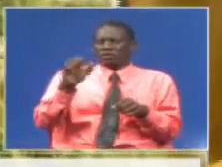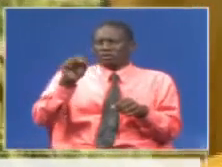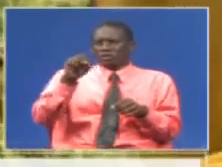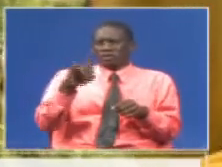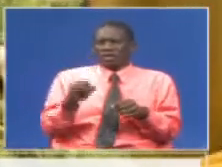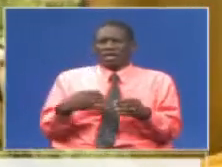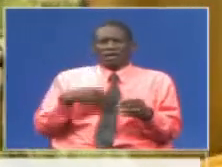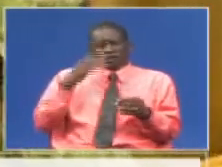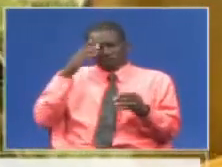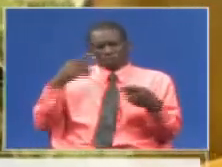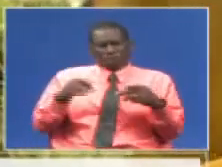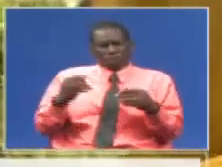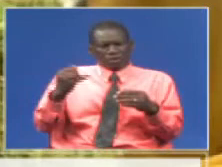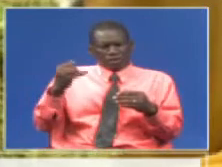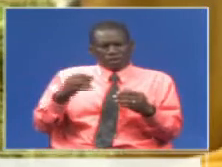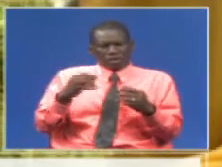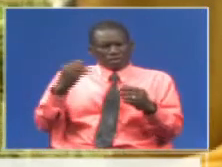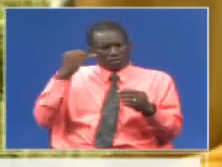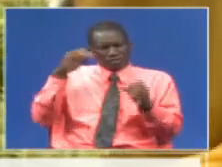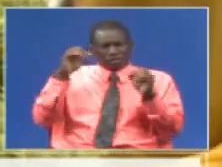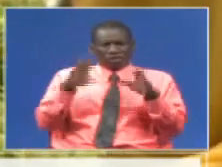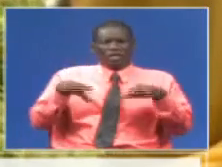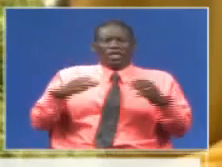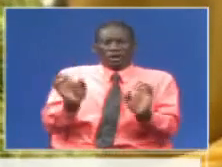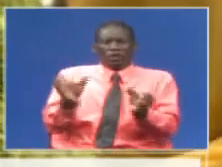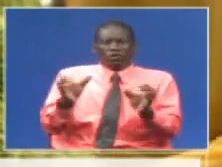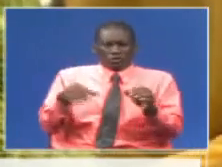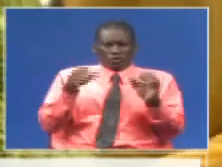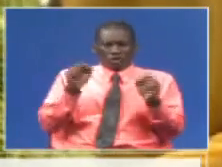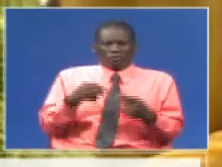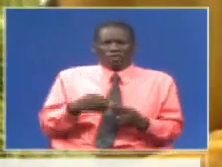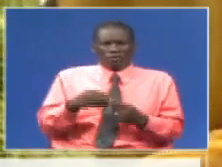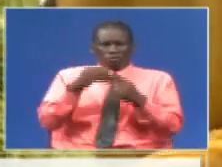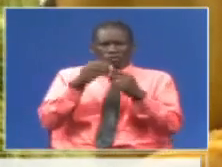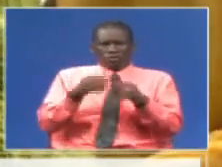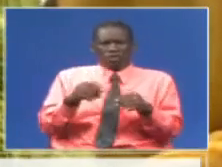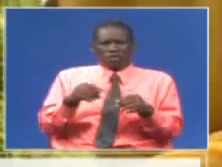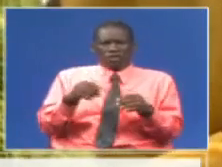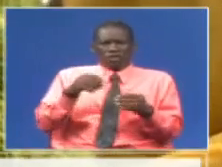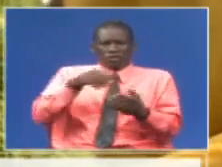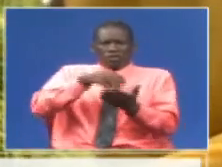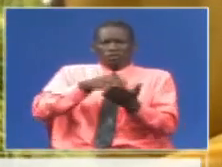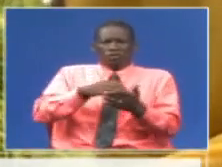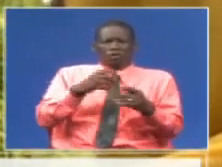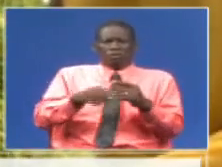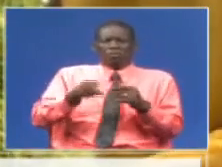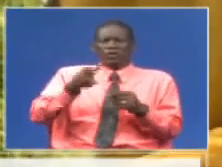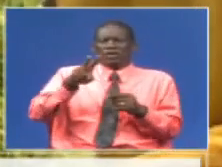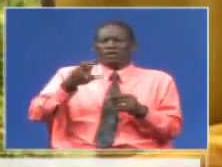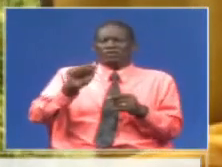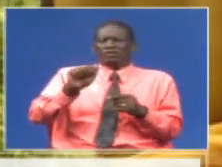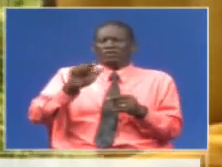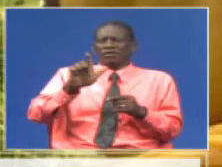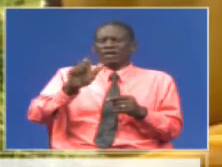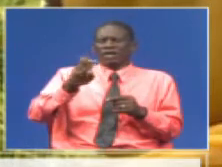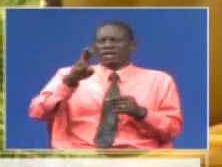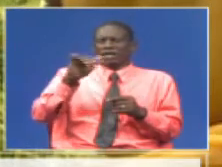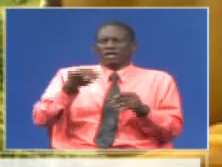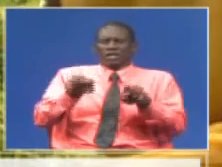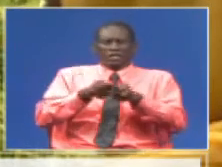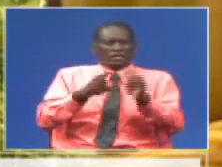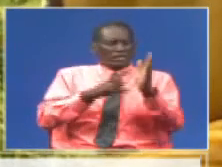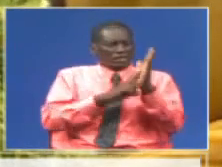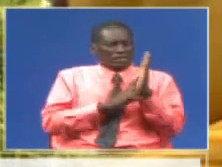how powerful radio as a means can be, especially on the continent. But Valerie, as an example, I